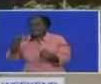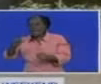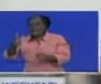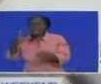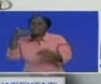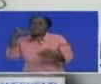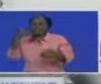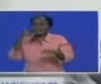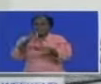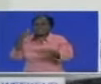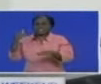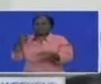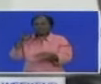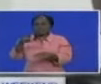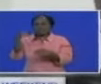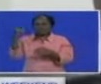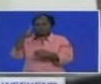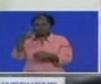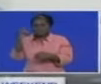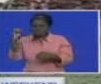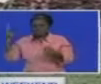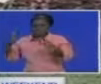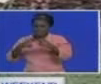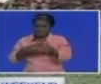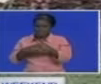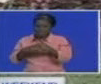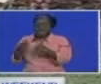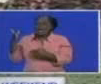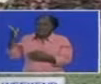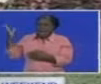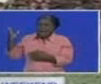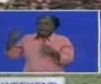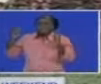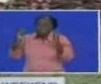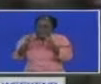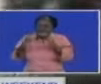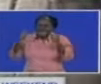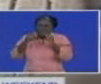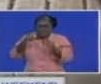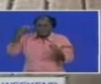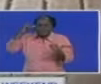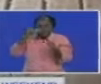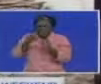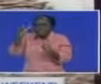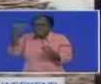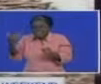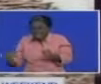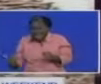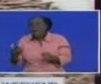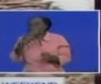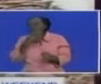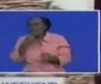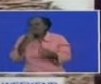victim of the tribal clashes in 2007. Hers is a painful memory of how a gang of young men from one